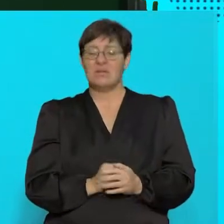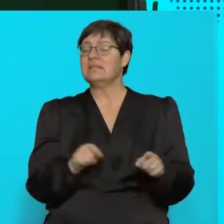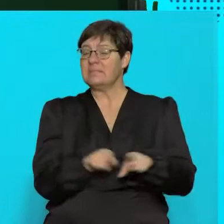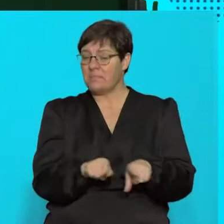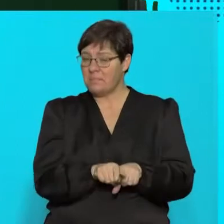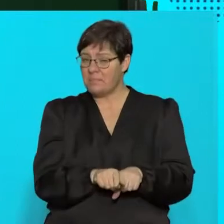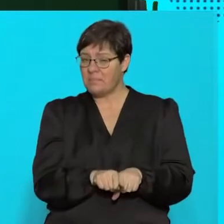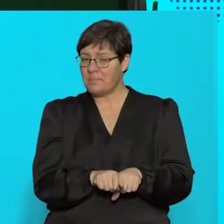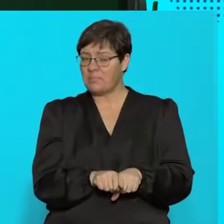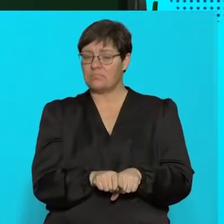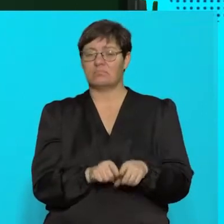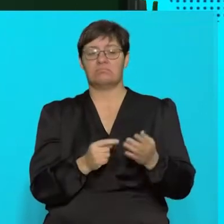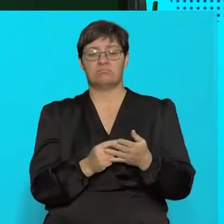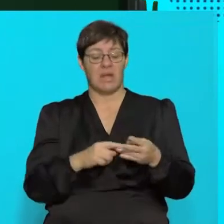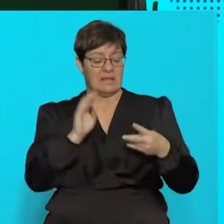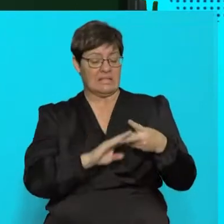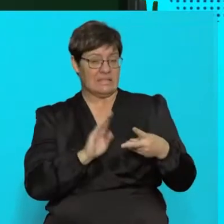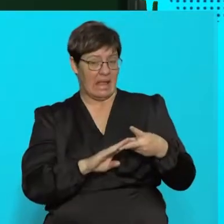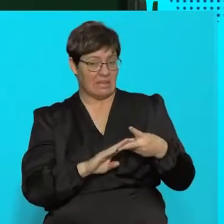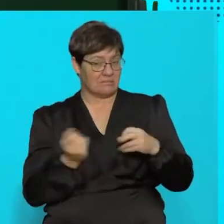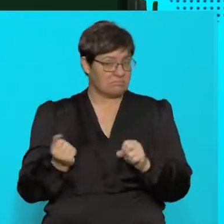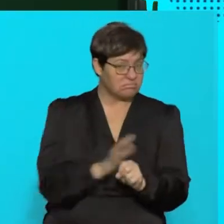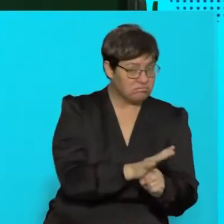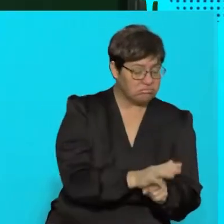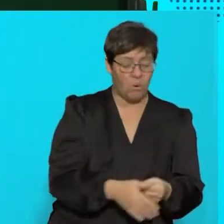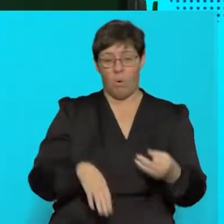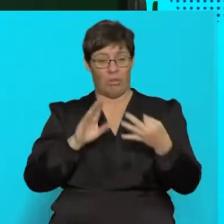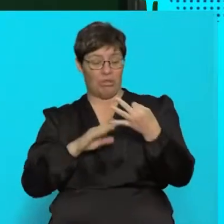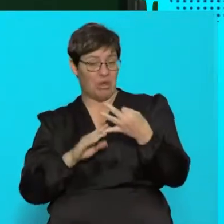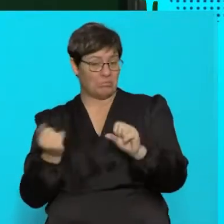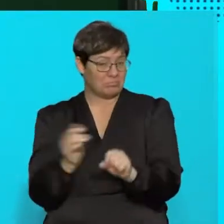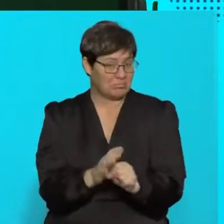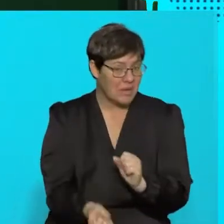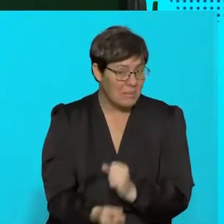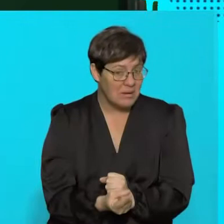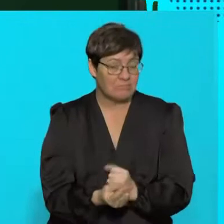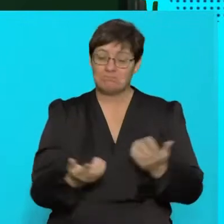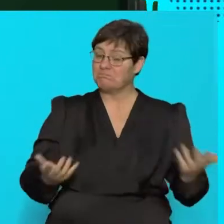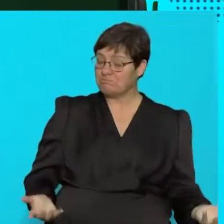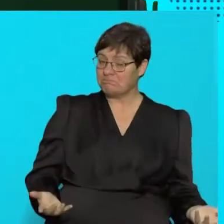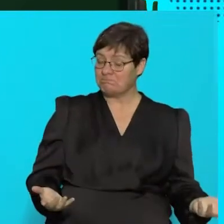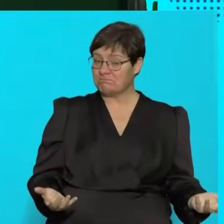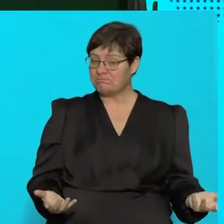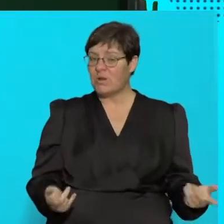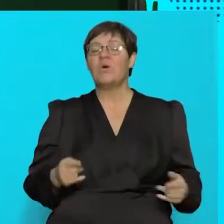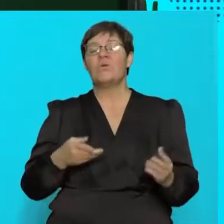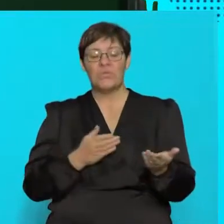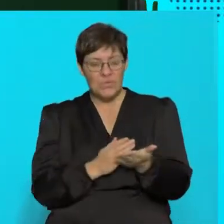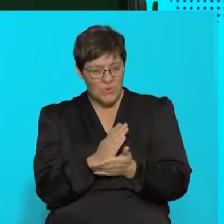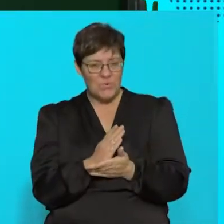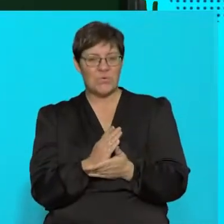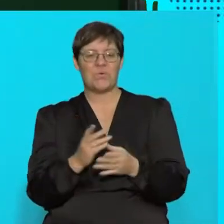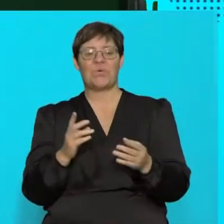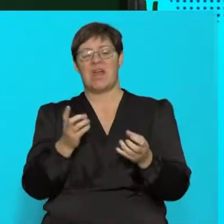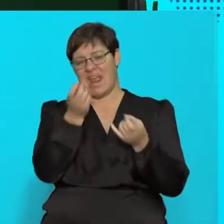data was used to predict whether we're going to have a second wave or third wave, something of that nature. Yes,